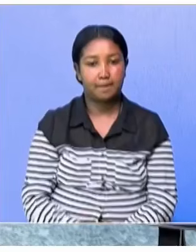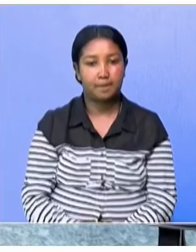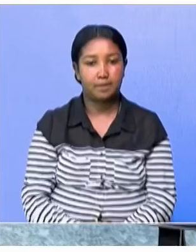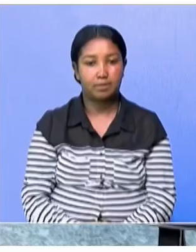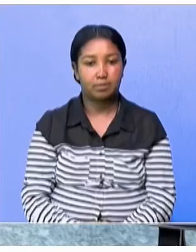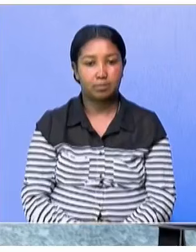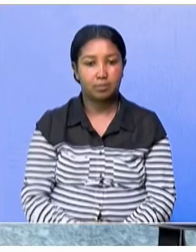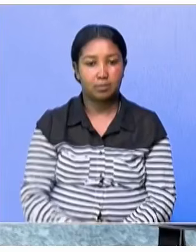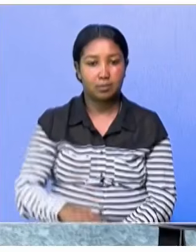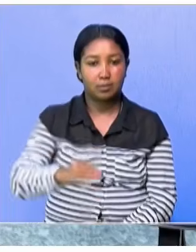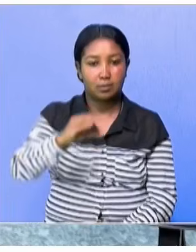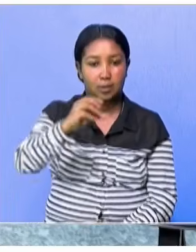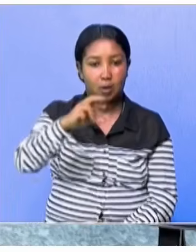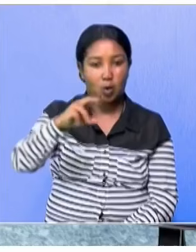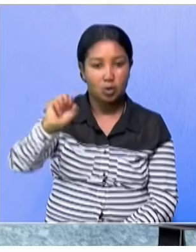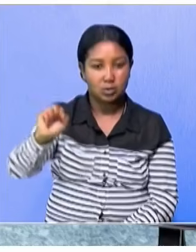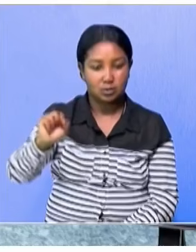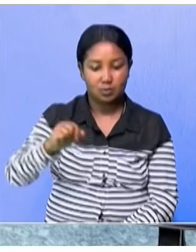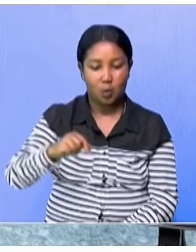Crosswalk.